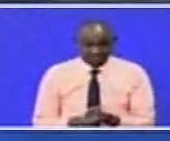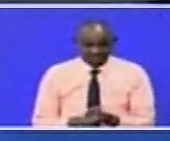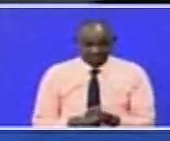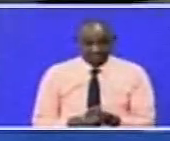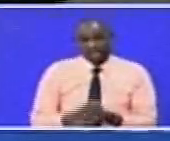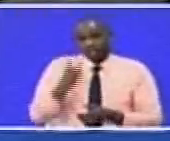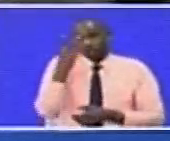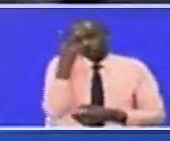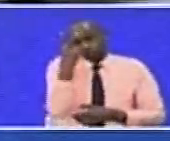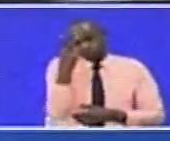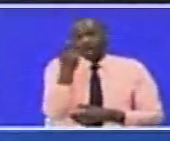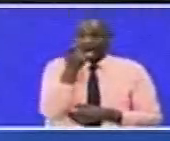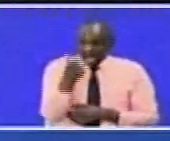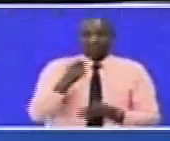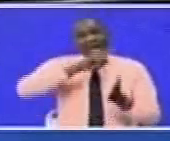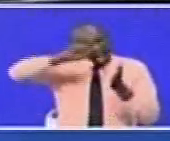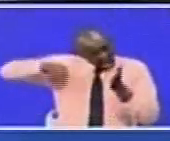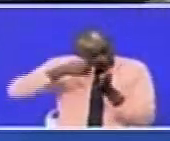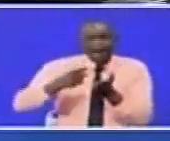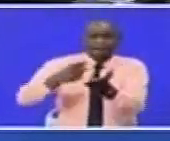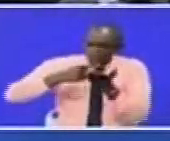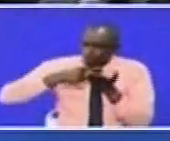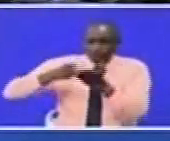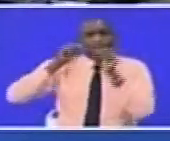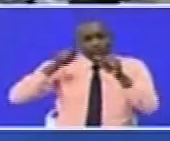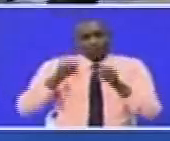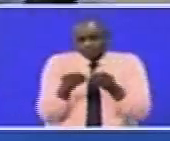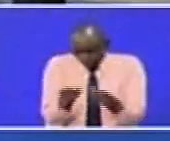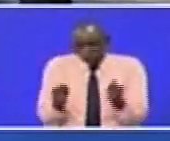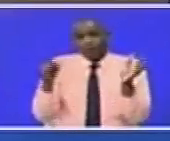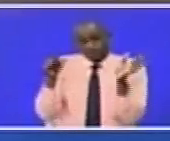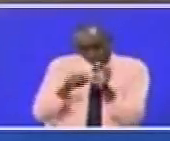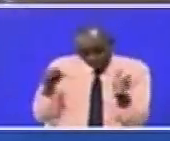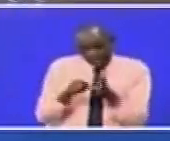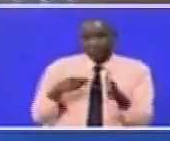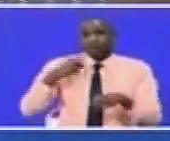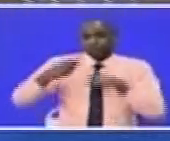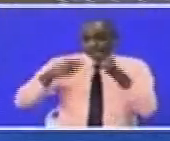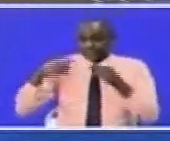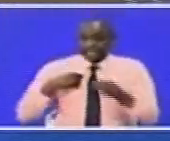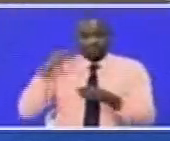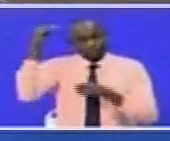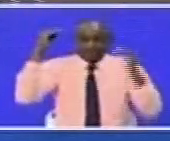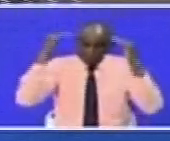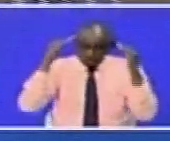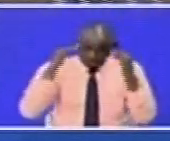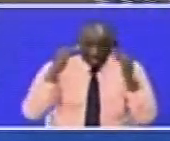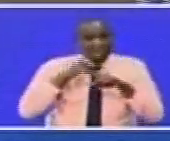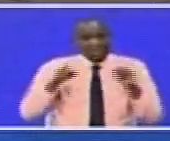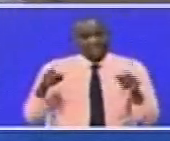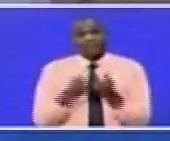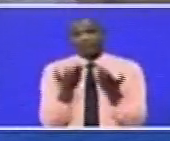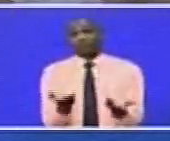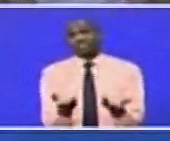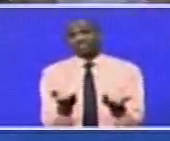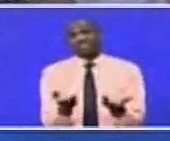The 2.5-hour talks meant to circumvent a possibly long litigation process at the Supreme Court ironically served